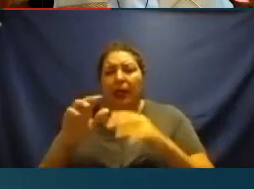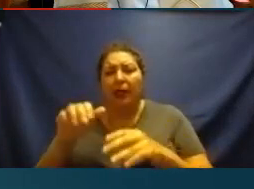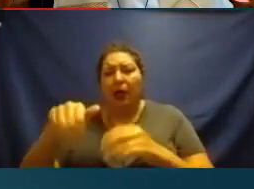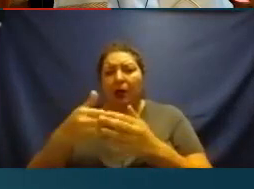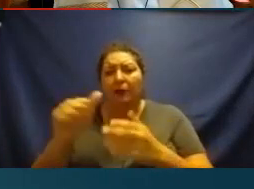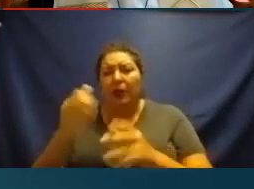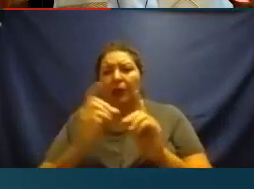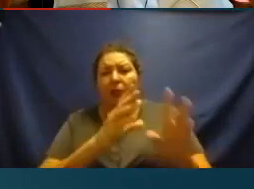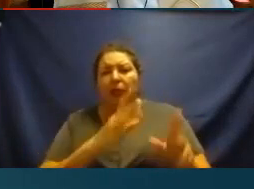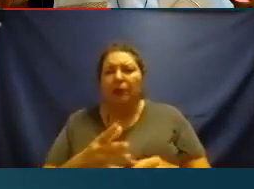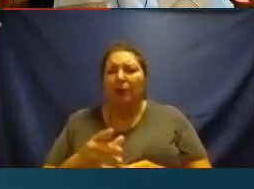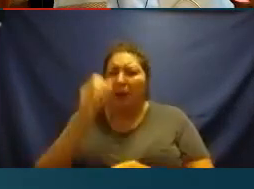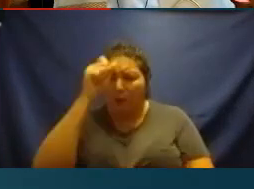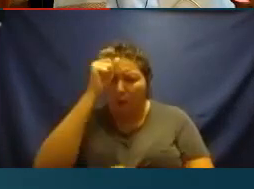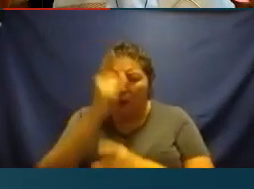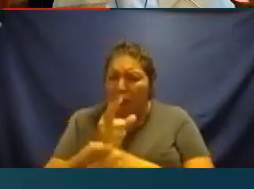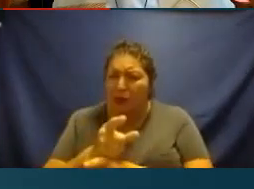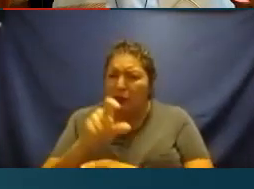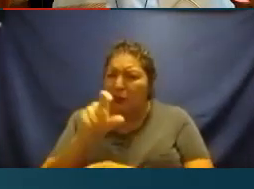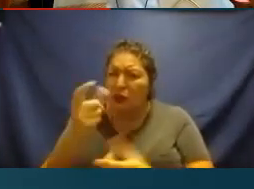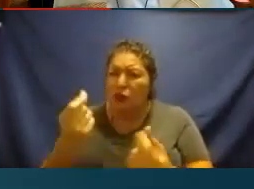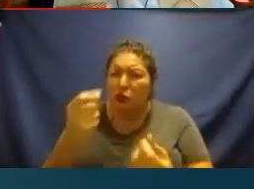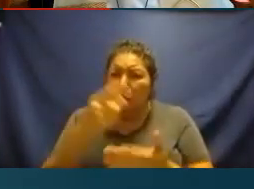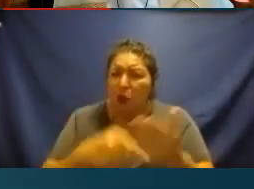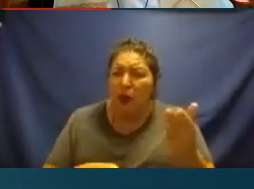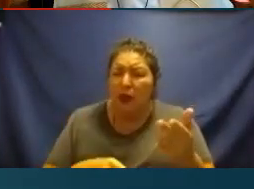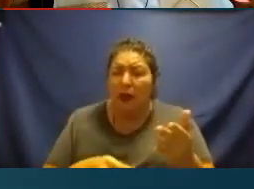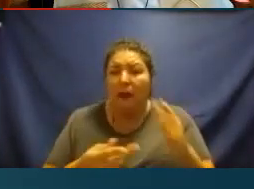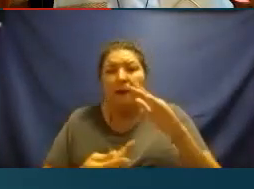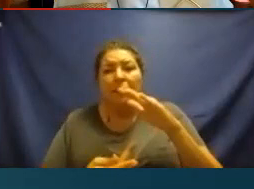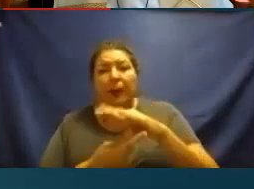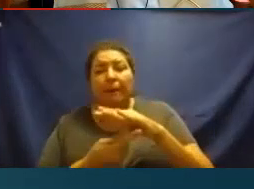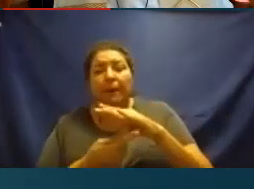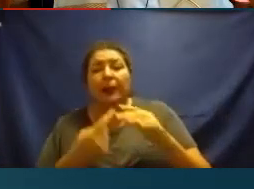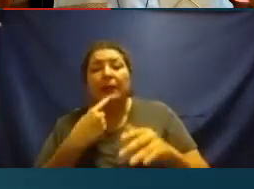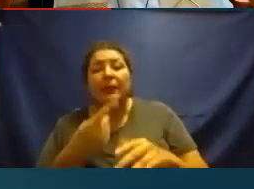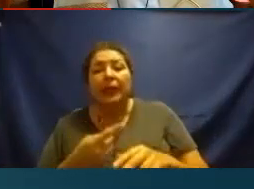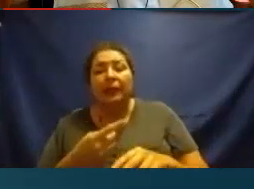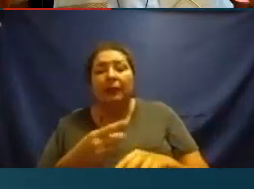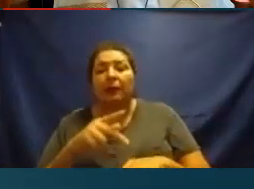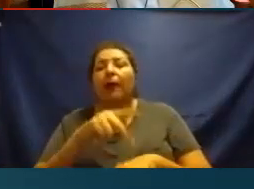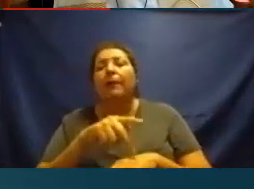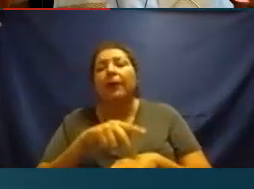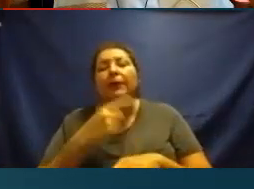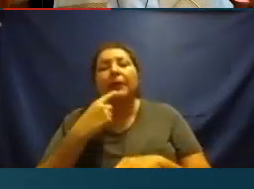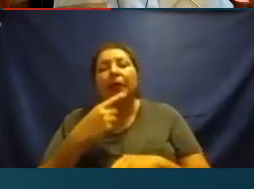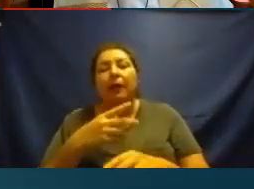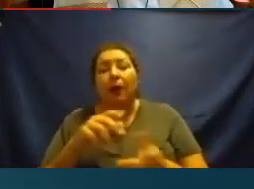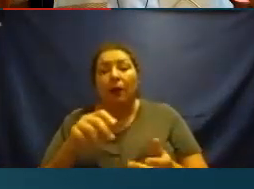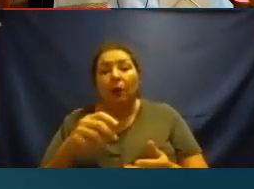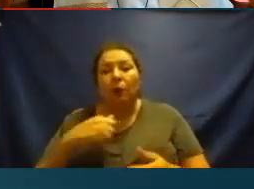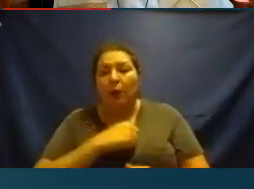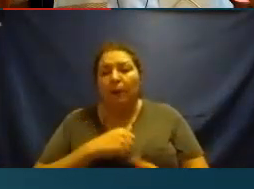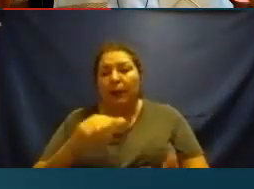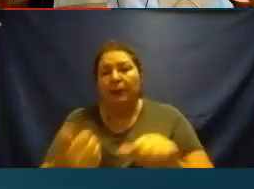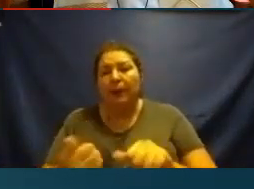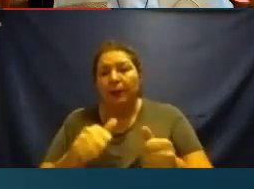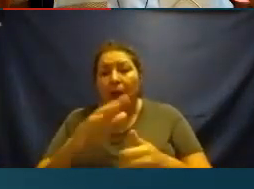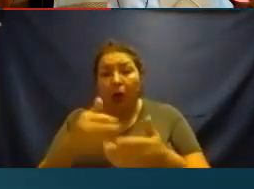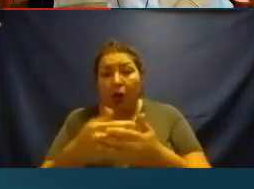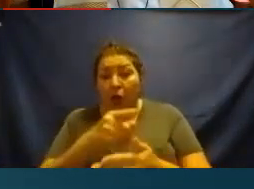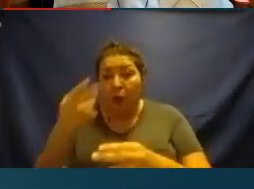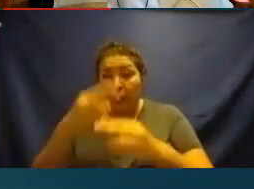what shall we do?" And Peter said to them, "Repent and be baptized, every one of you, in the name of Jesus